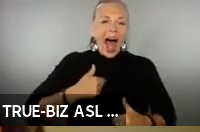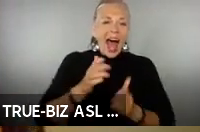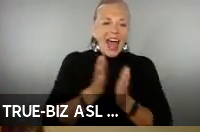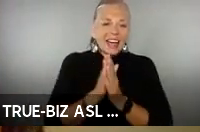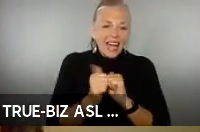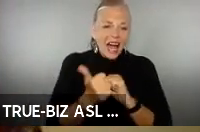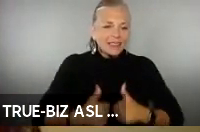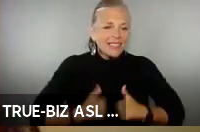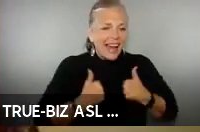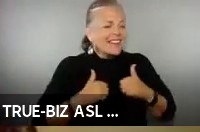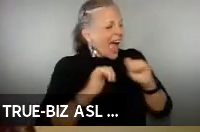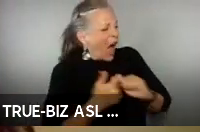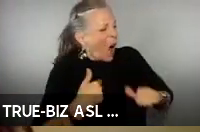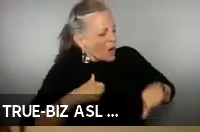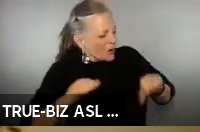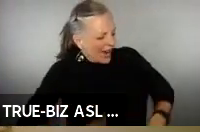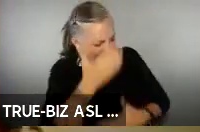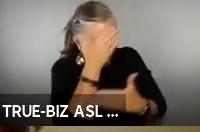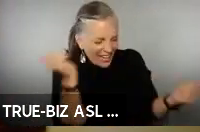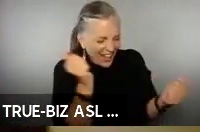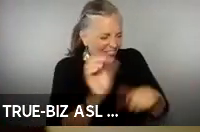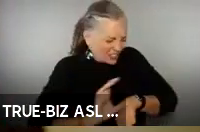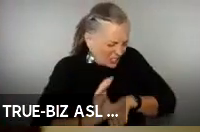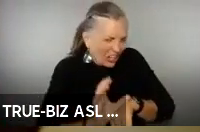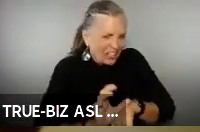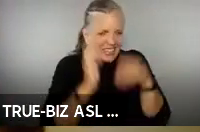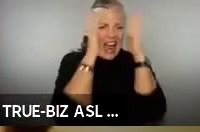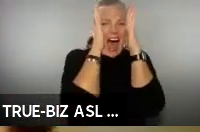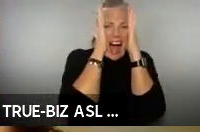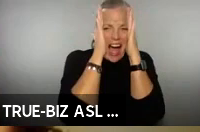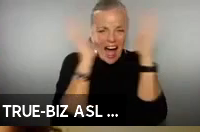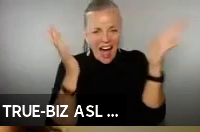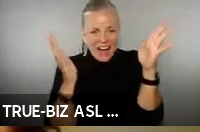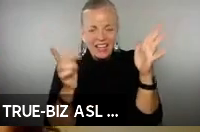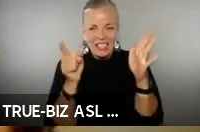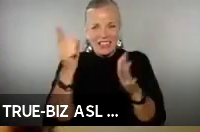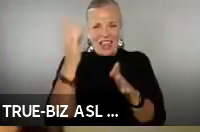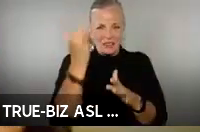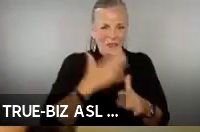How could I forget the chocolates? No wonder she's upset.